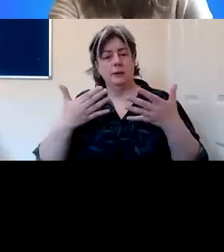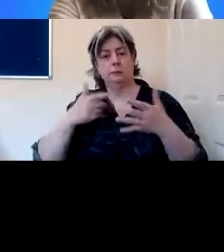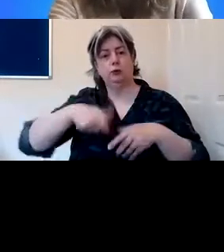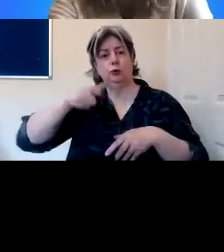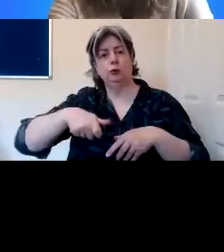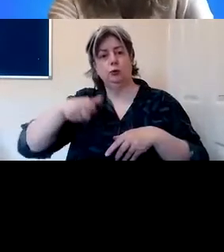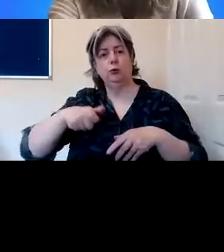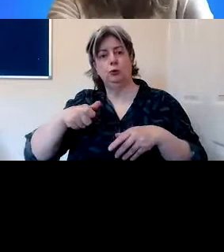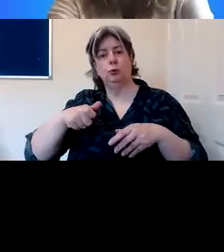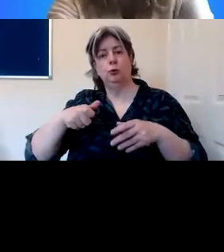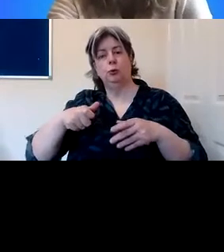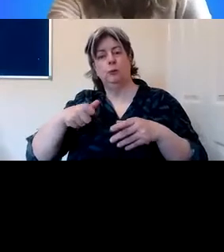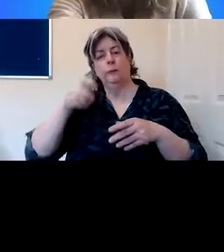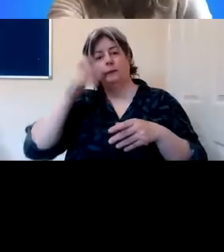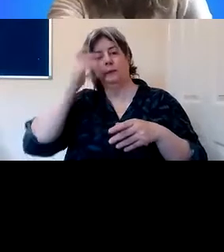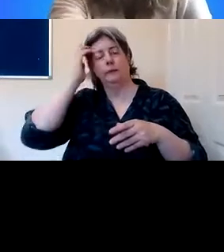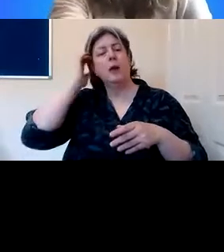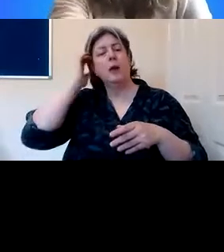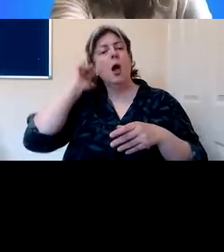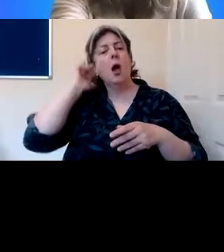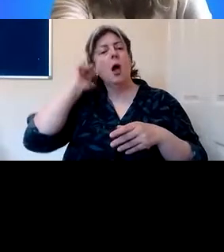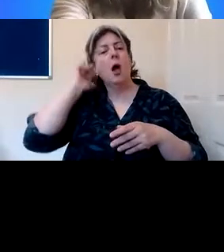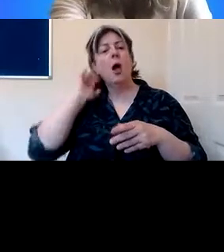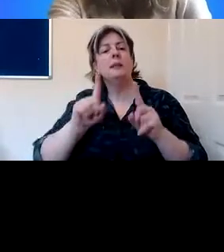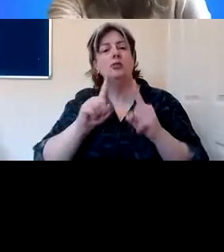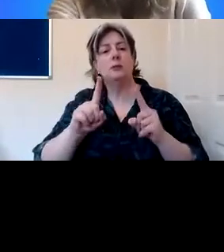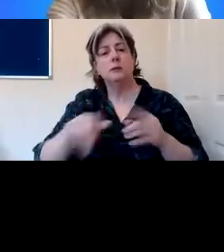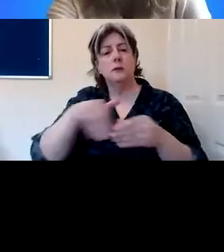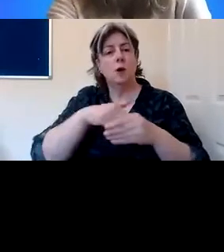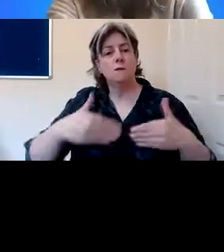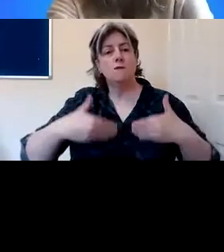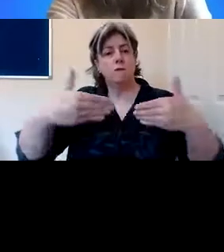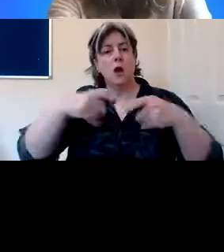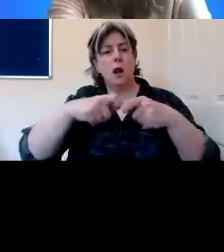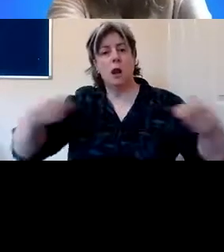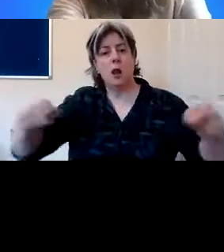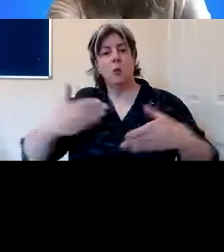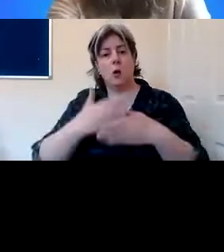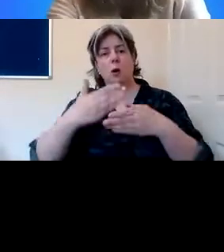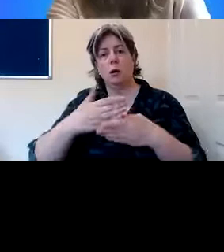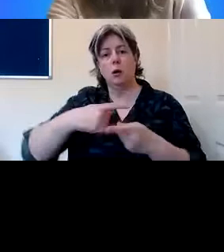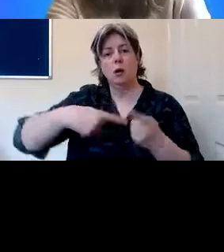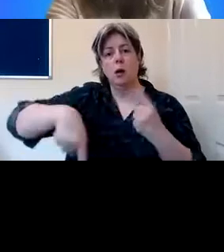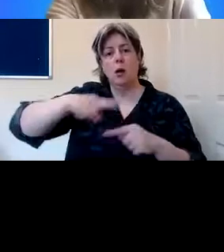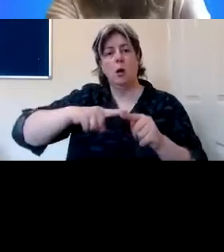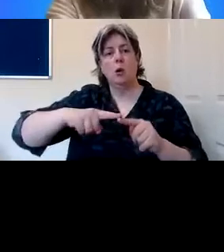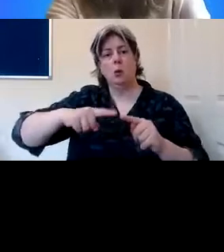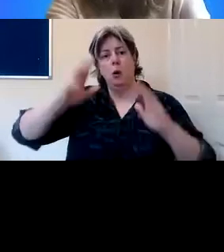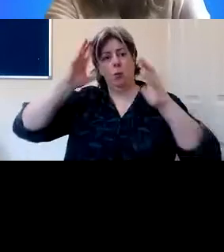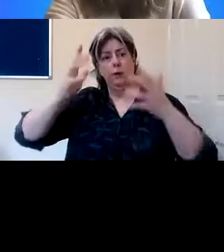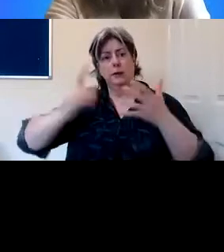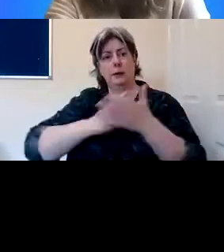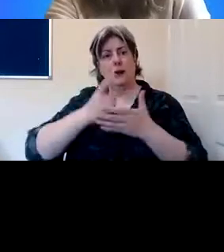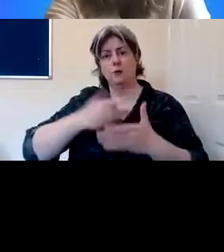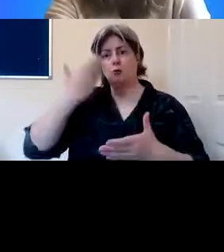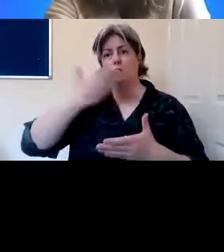education system should be put on the front line, and we have serious reservations about the significant amount of money that is skimmed off the